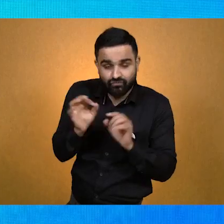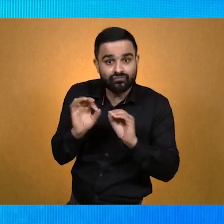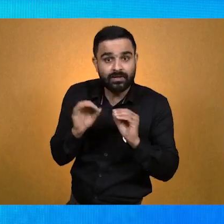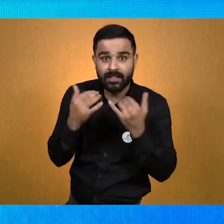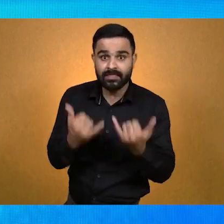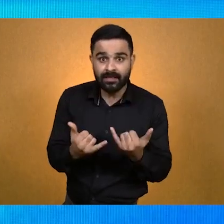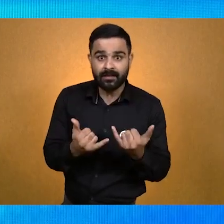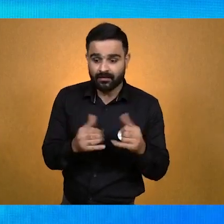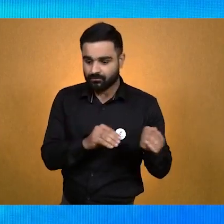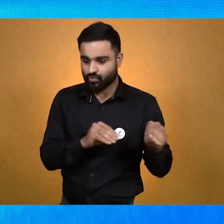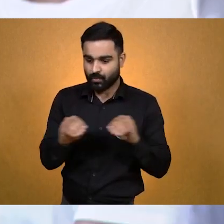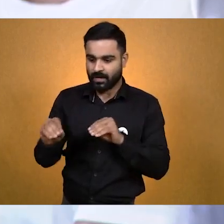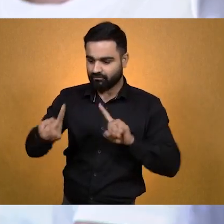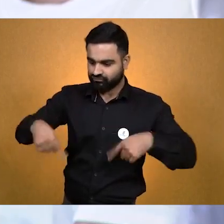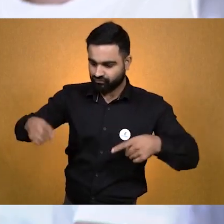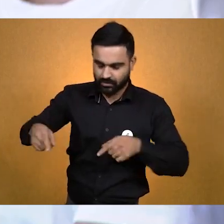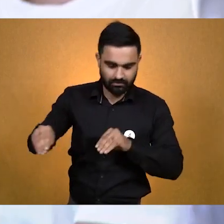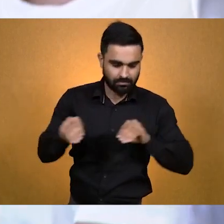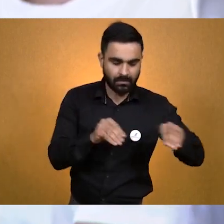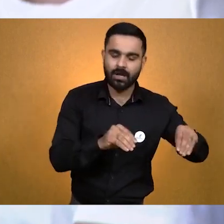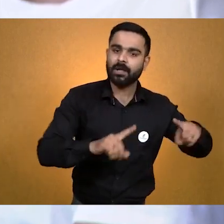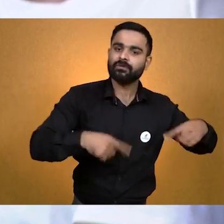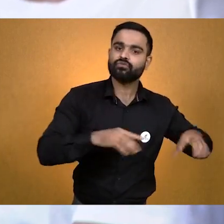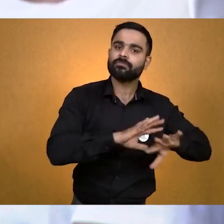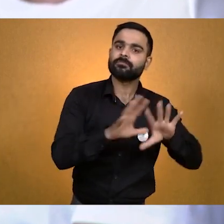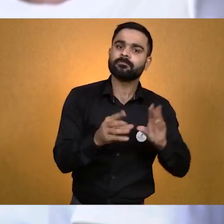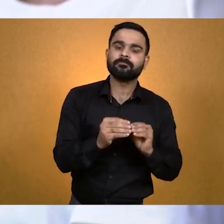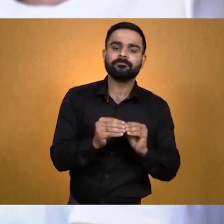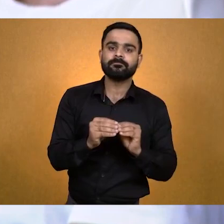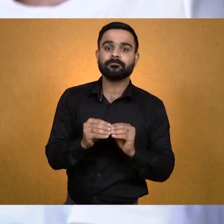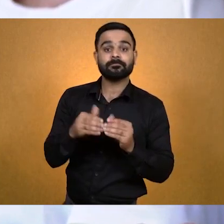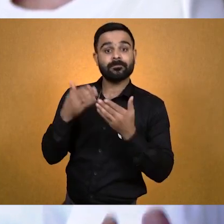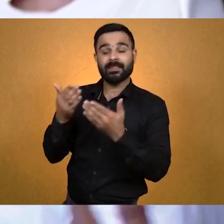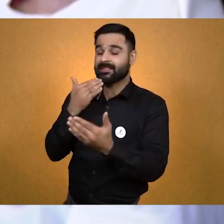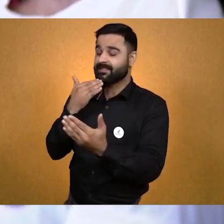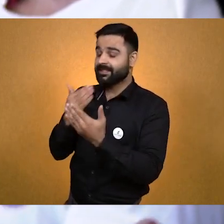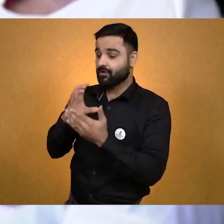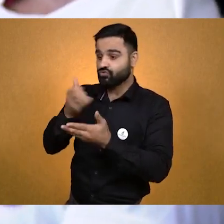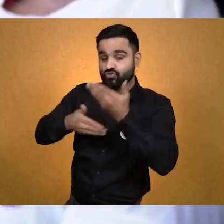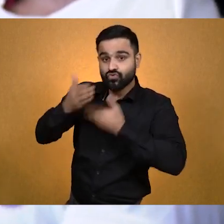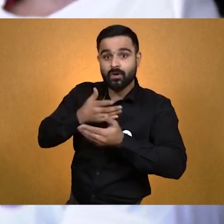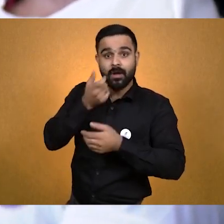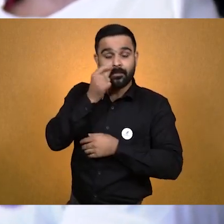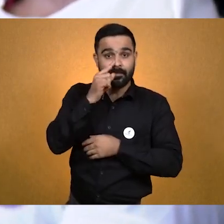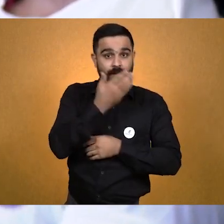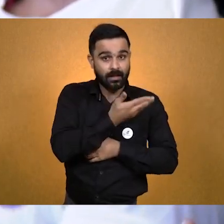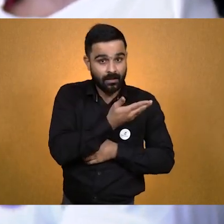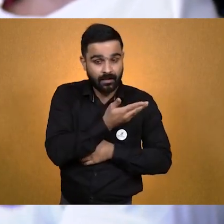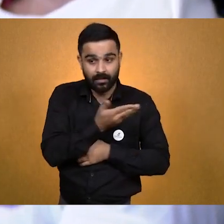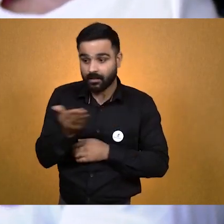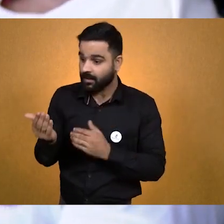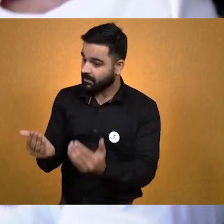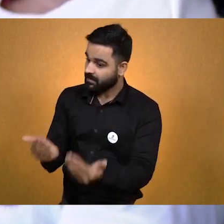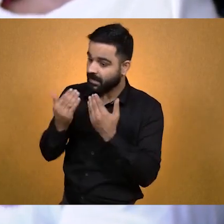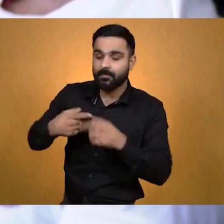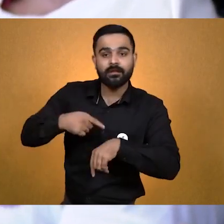but now I can shift from one wheelchair to second. All of the credit I get to my coaches, my parents, because they just support